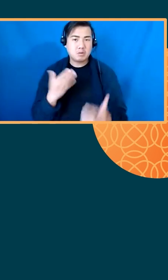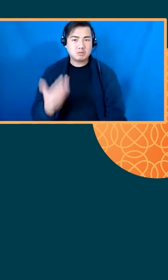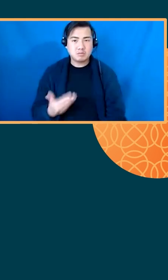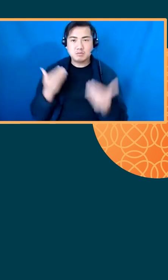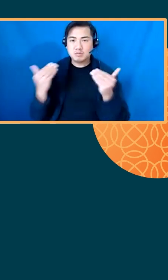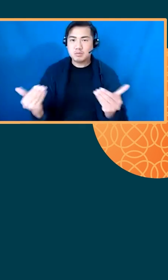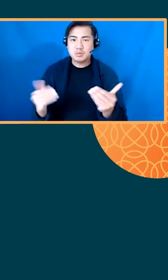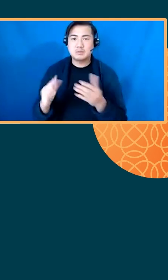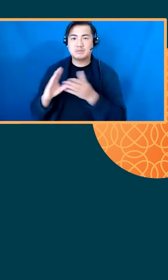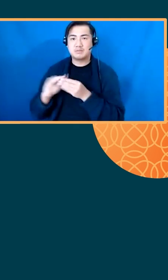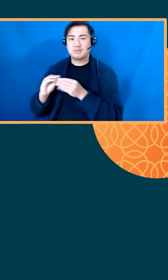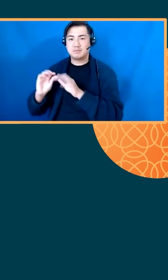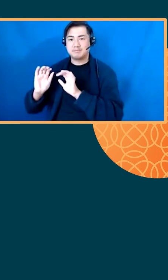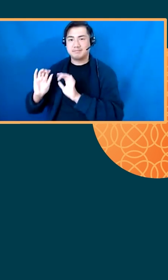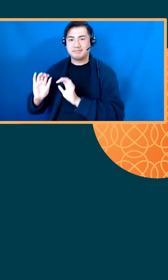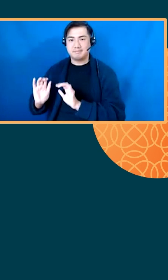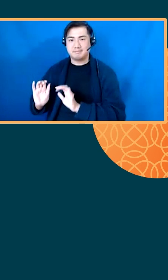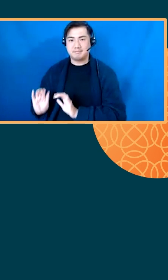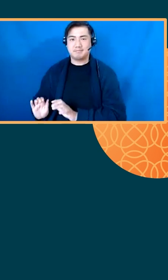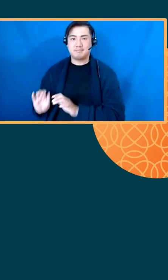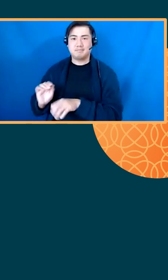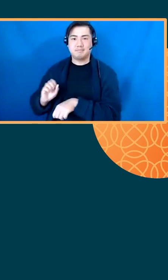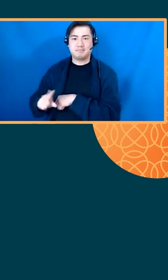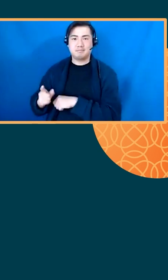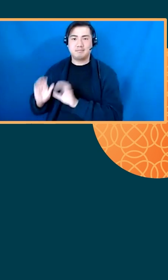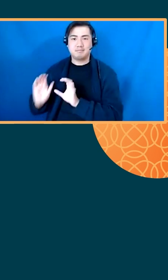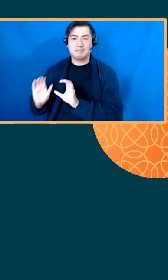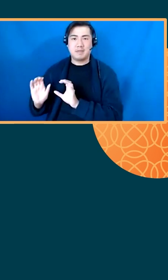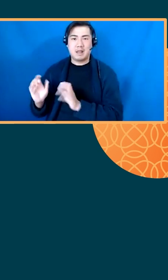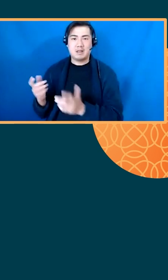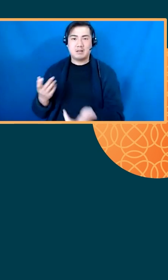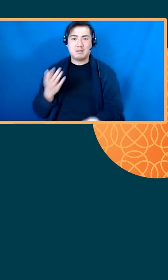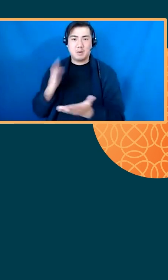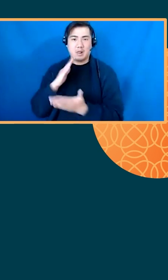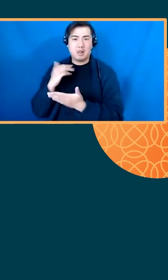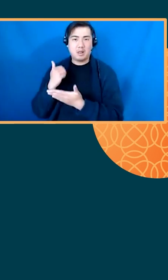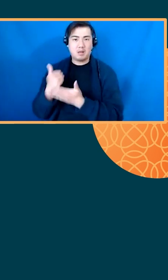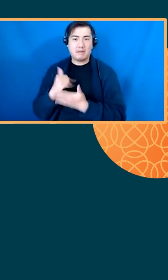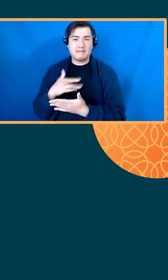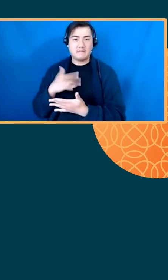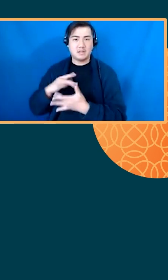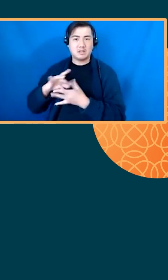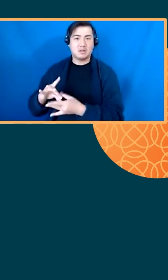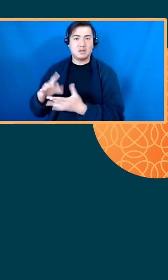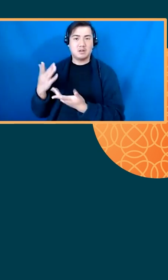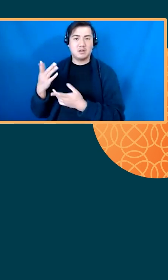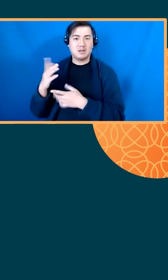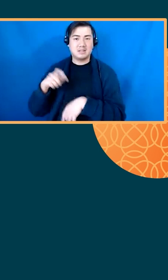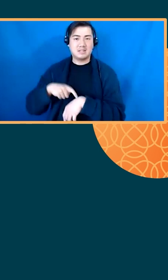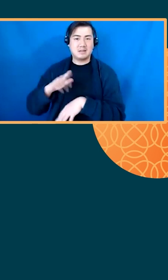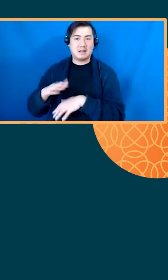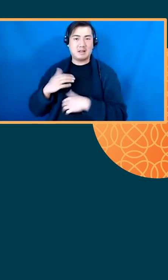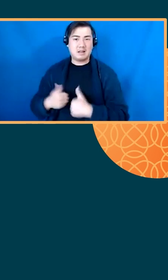I can feel our connection of a moment in their lives when they had to